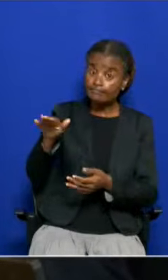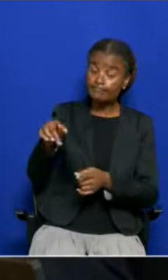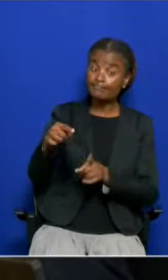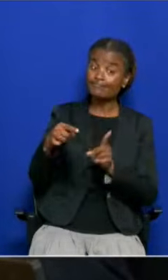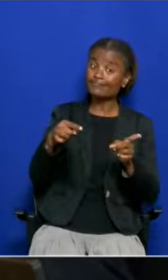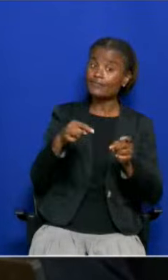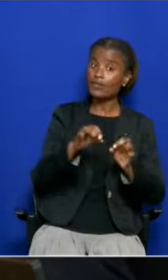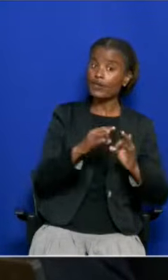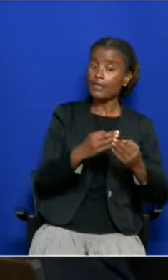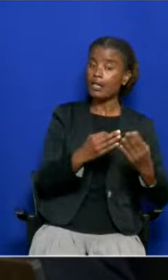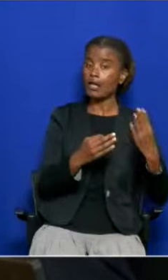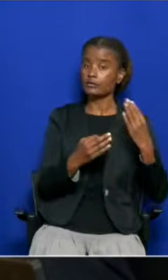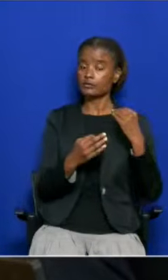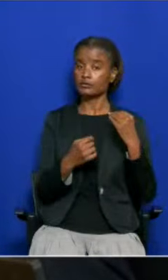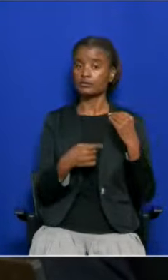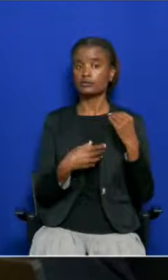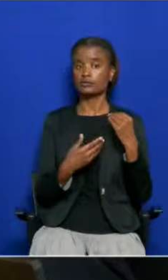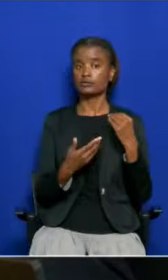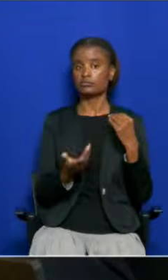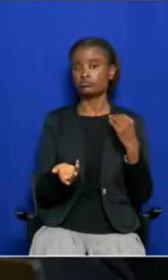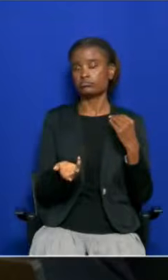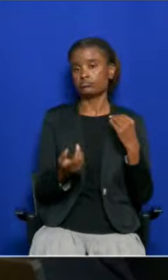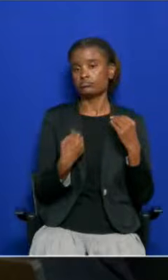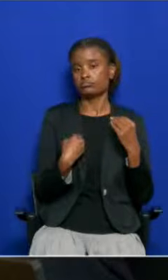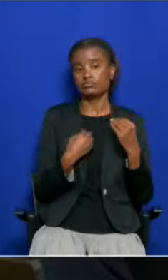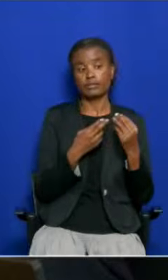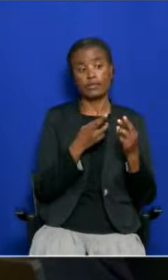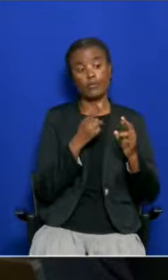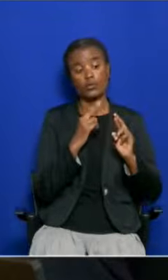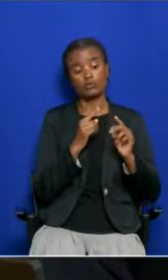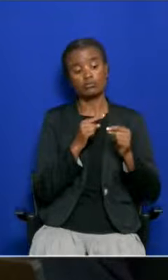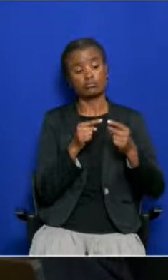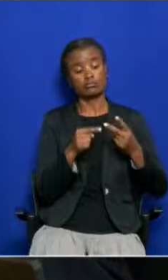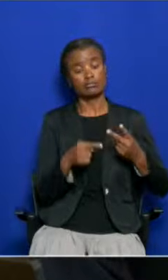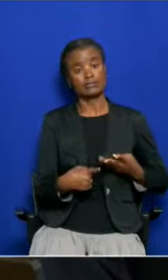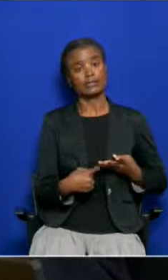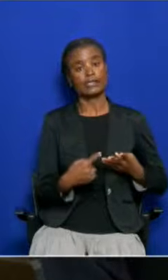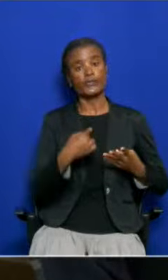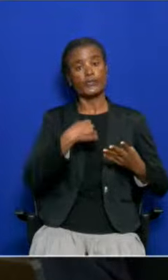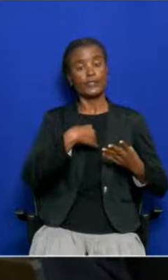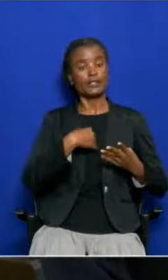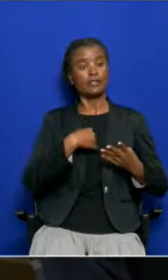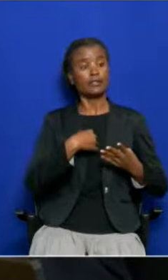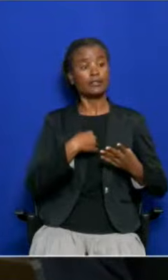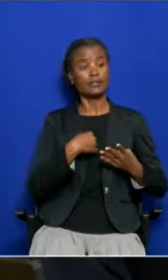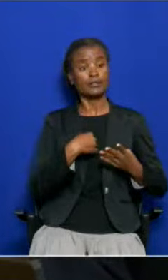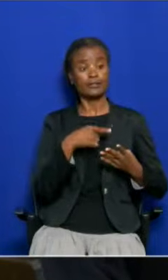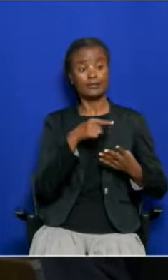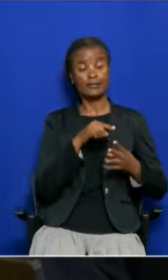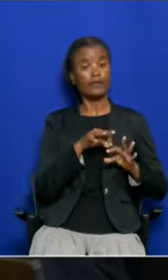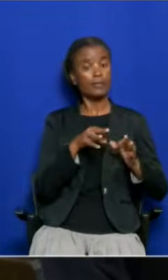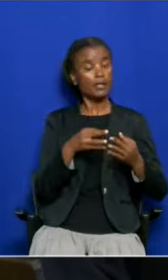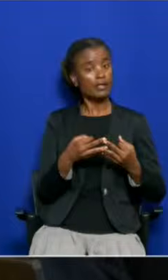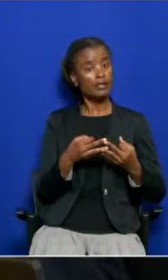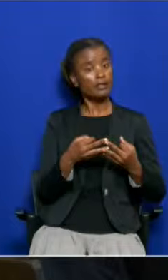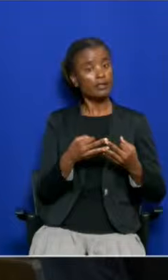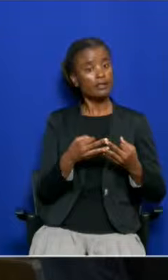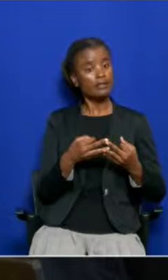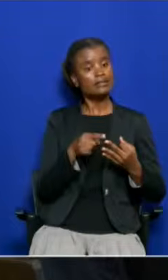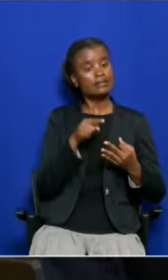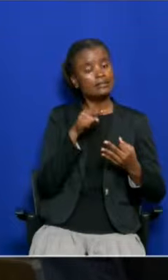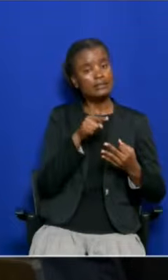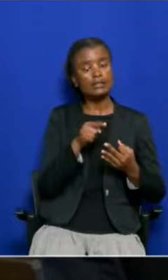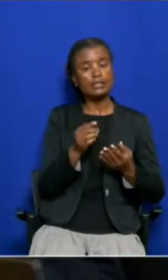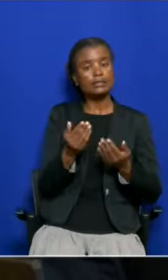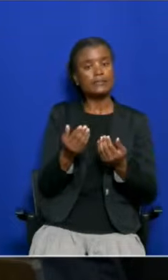me, have reported these allegations to me independently. The family clearly are expecting something from me in that regard.